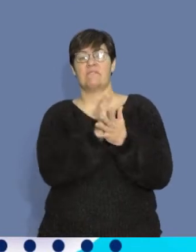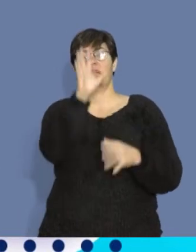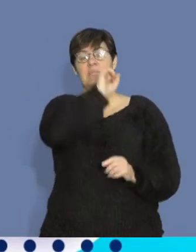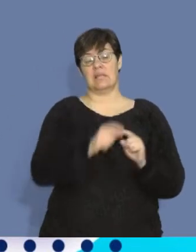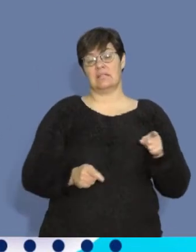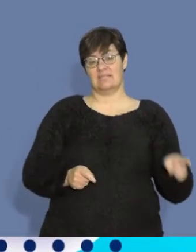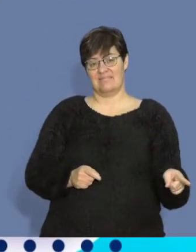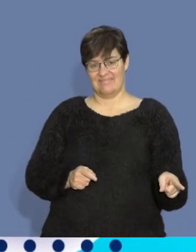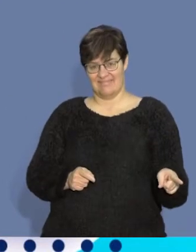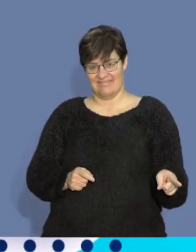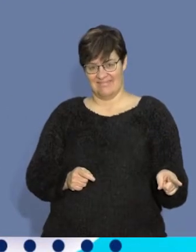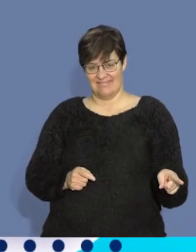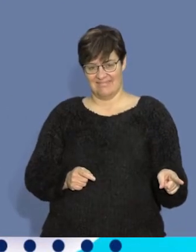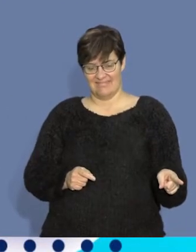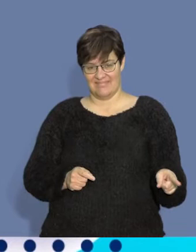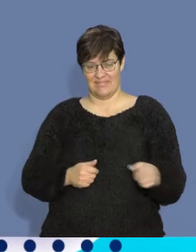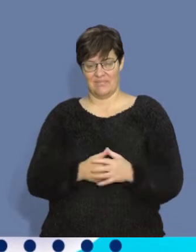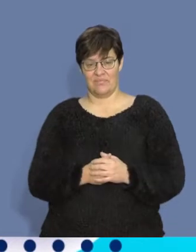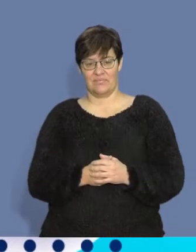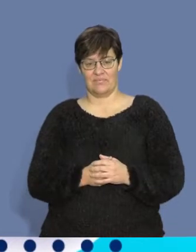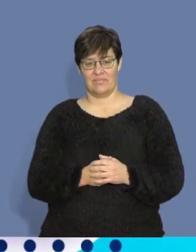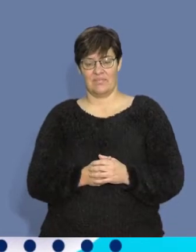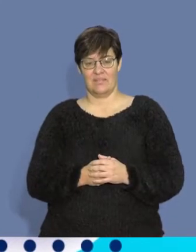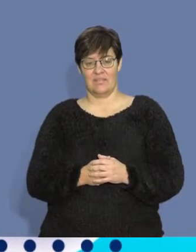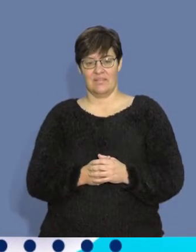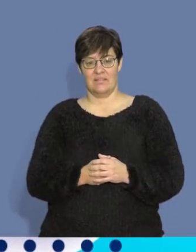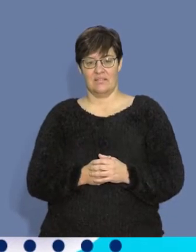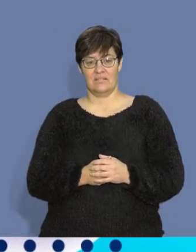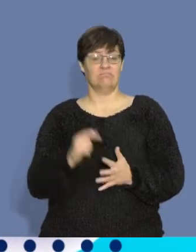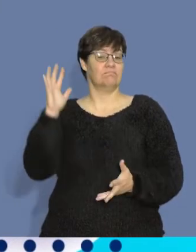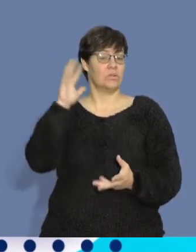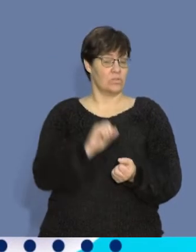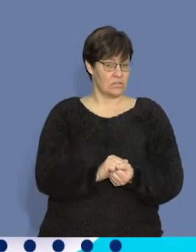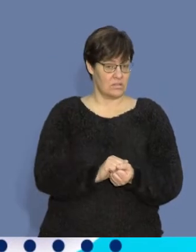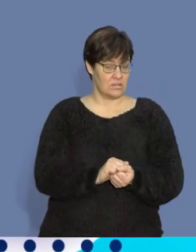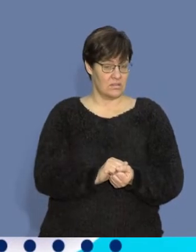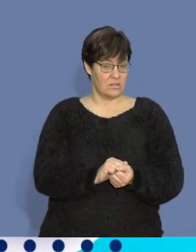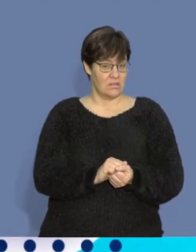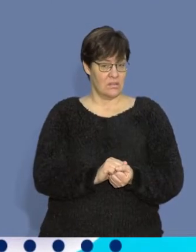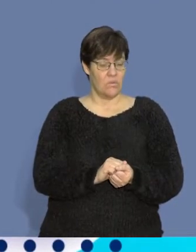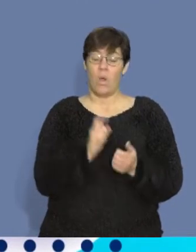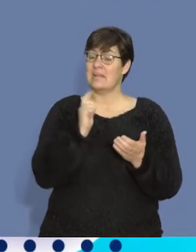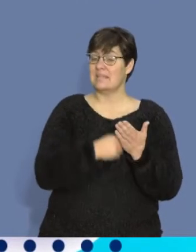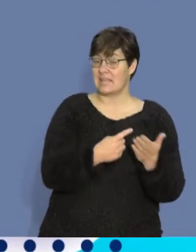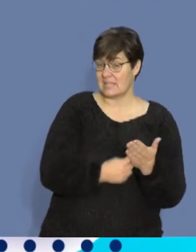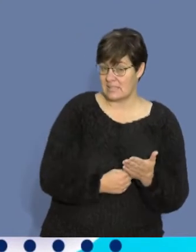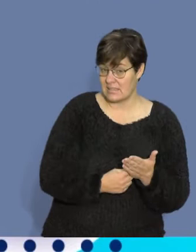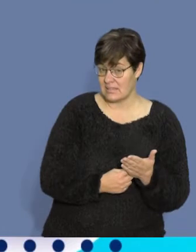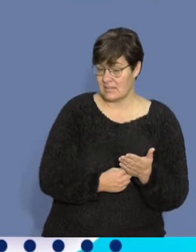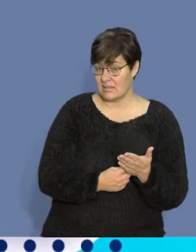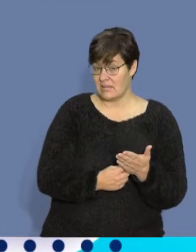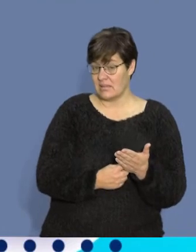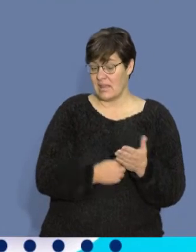to the 15% standard rate. Okay, so in conclusion, we've